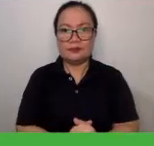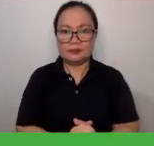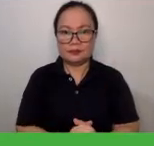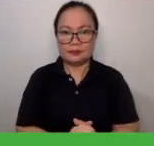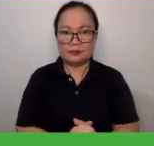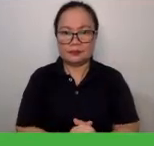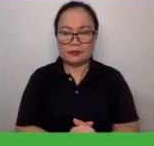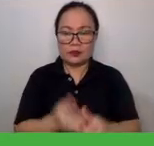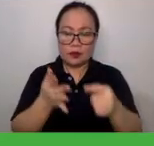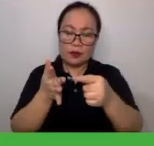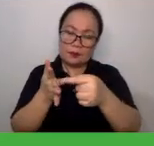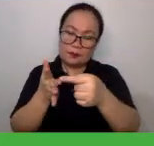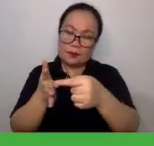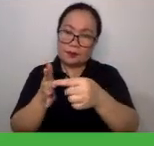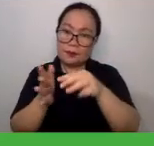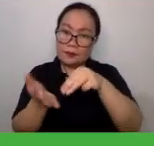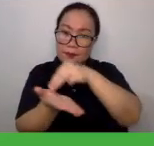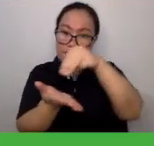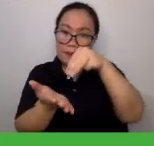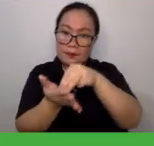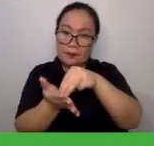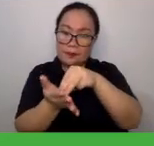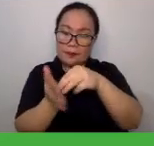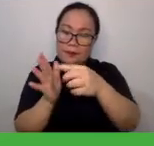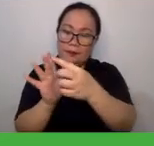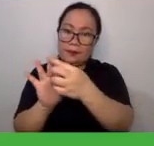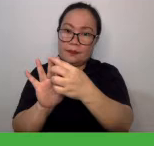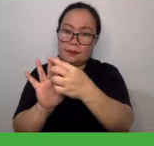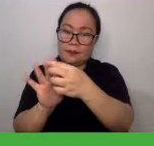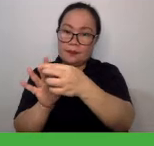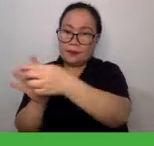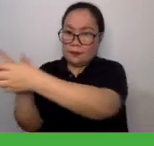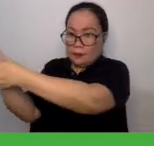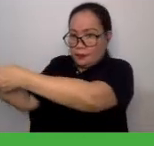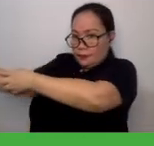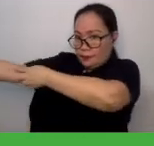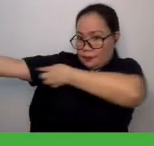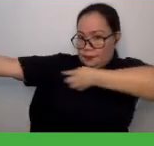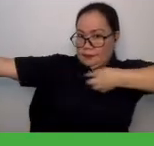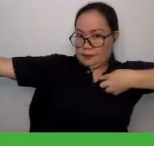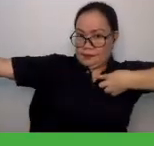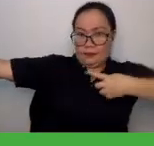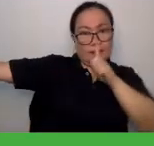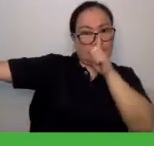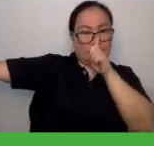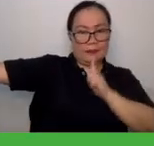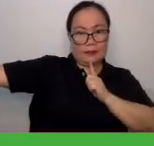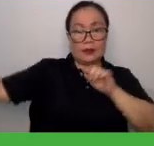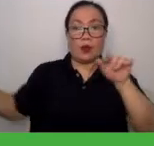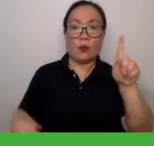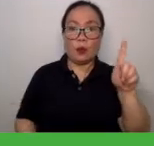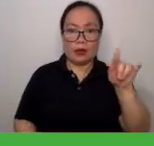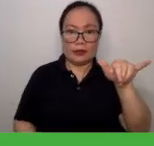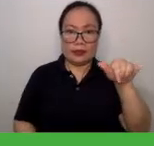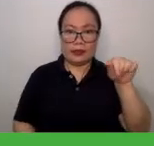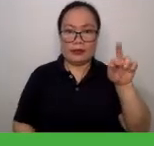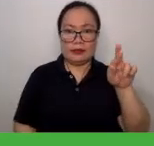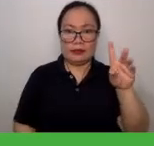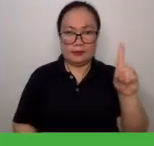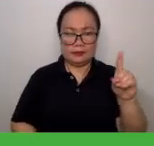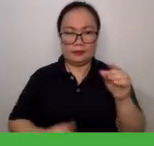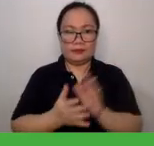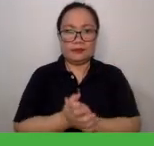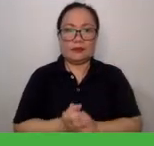sa middle finger. Okay? Yung tip ng middle finger, that is 1 yard. Okay. So, let us try